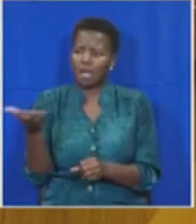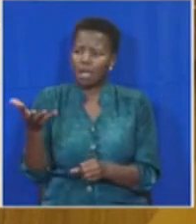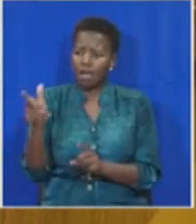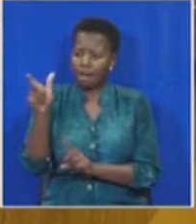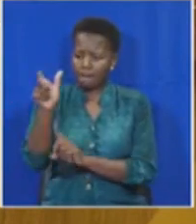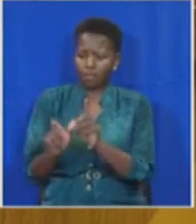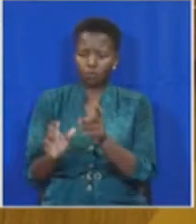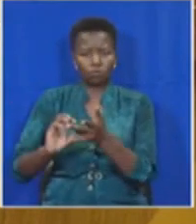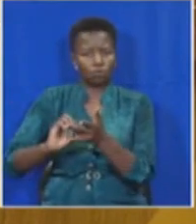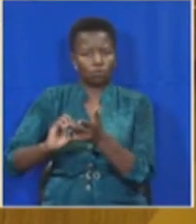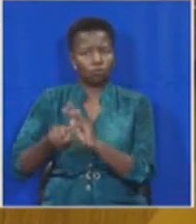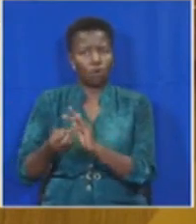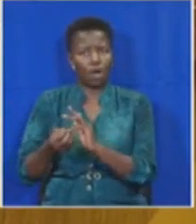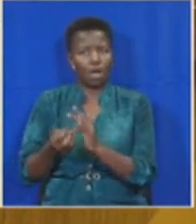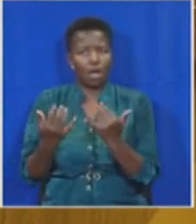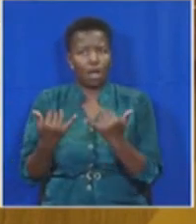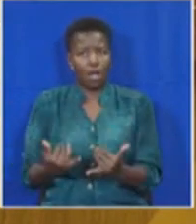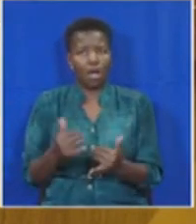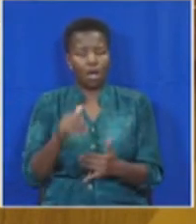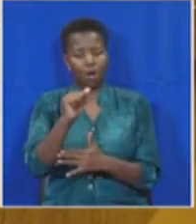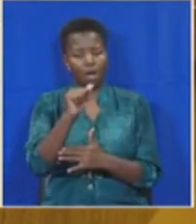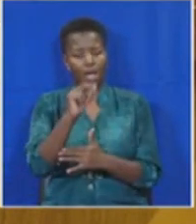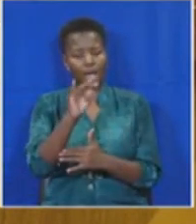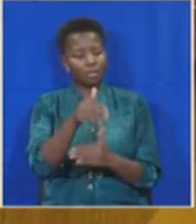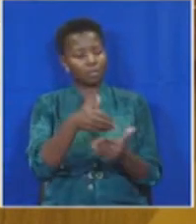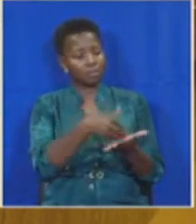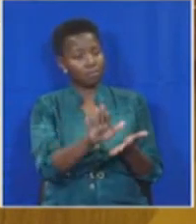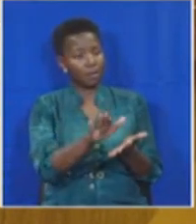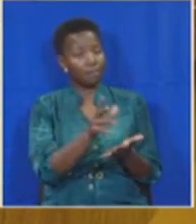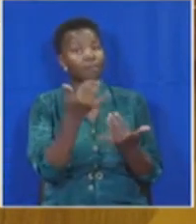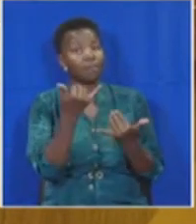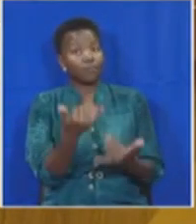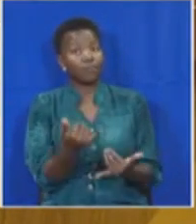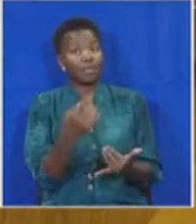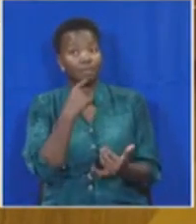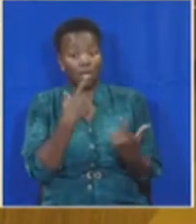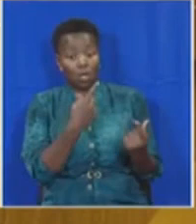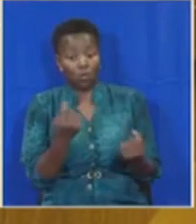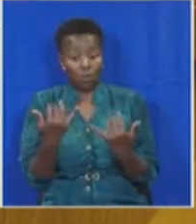remove the authority of the ANC. Well, the person that's doing that